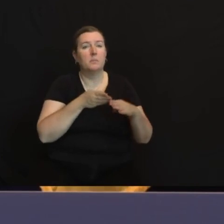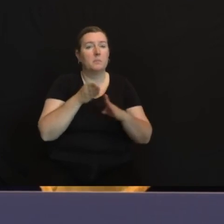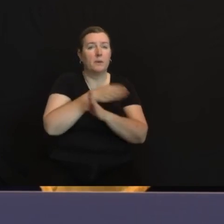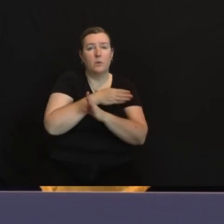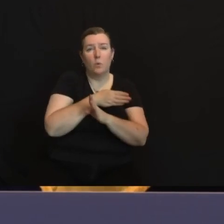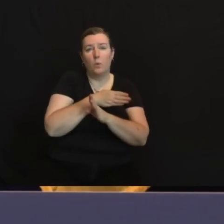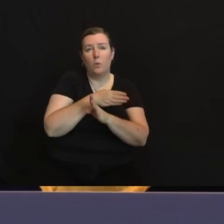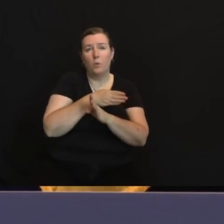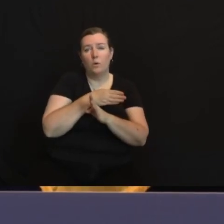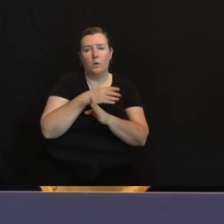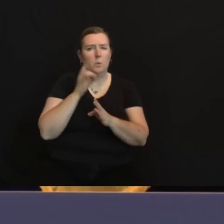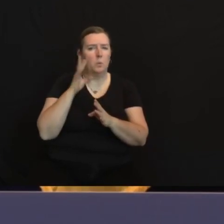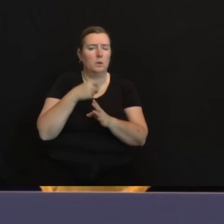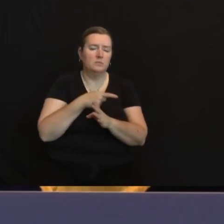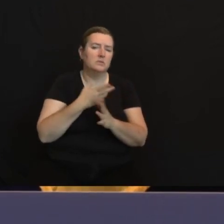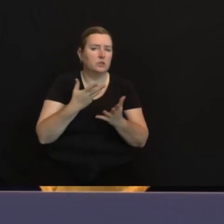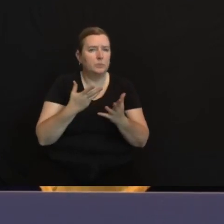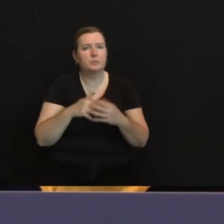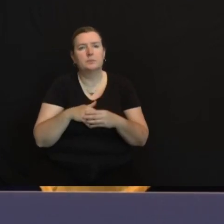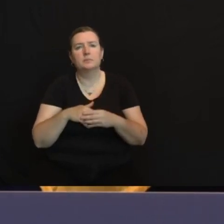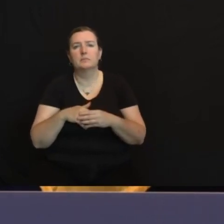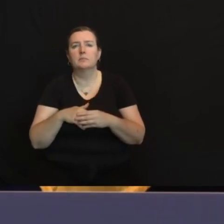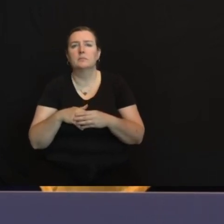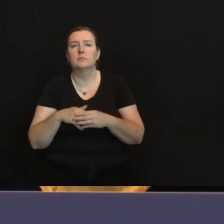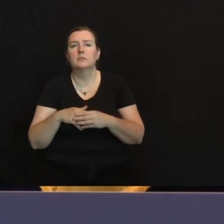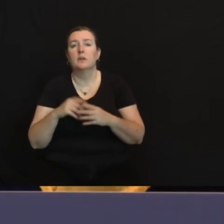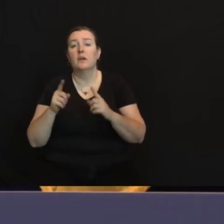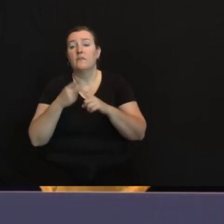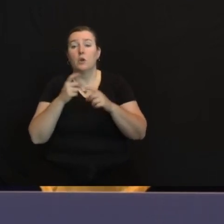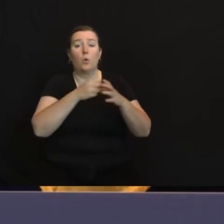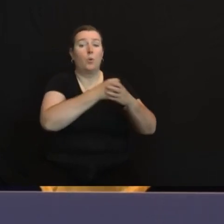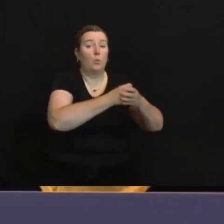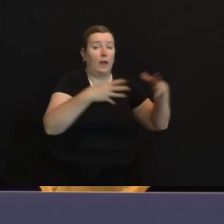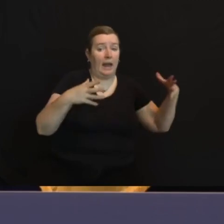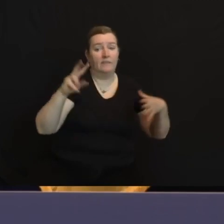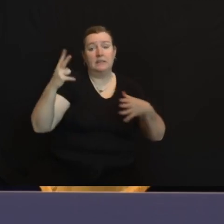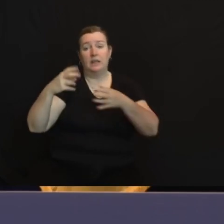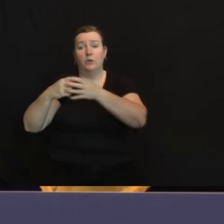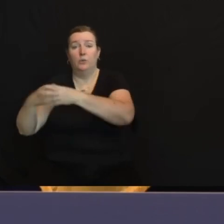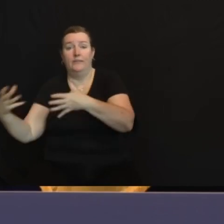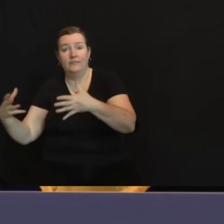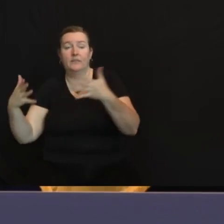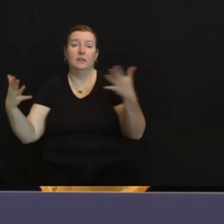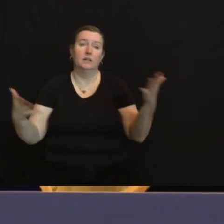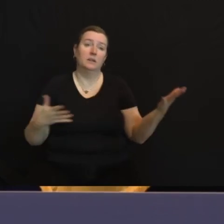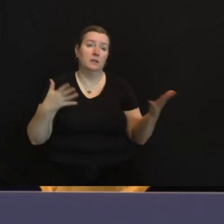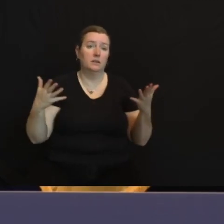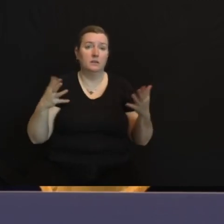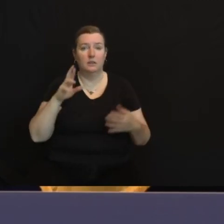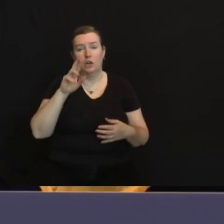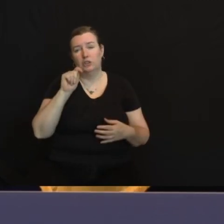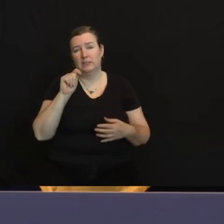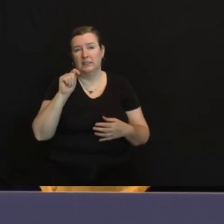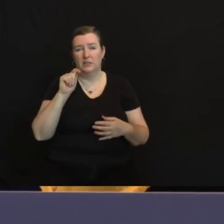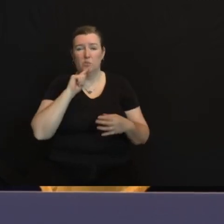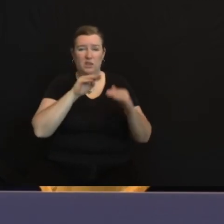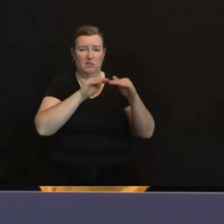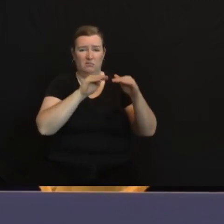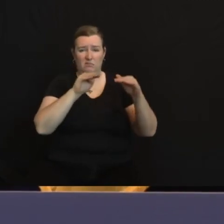second wave, connection between rising new cases, yet an RT that's staying in a range, and